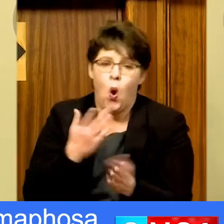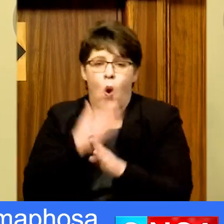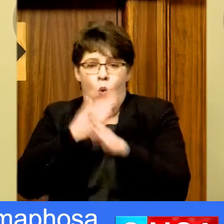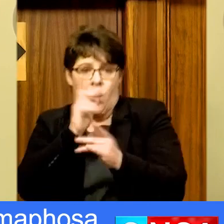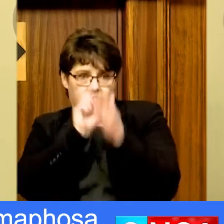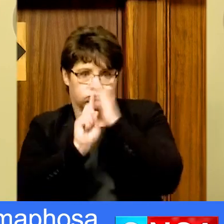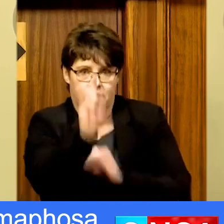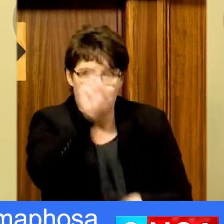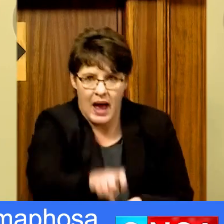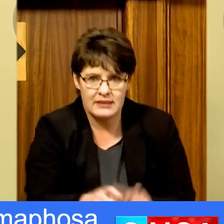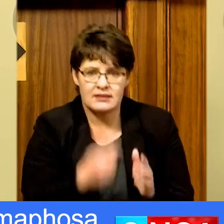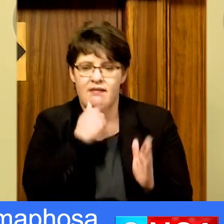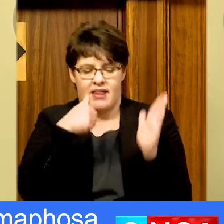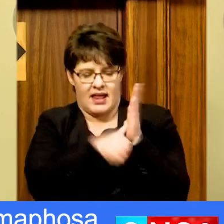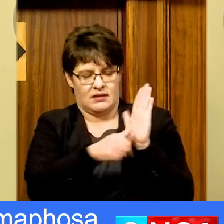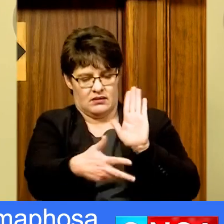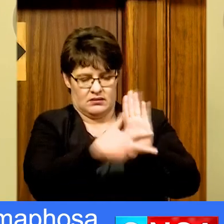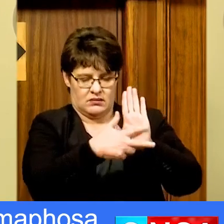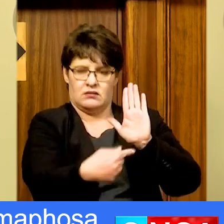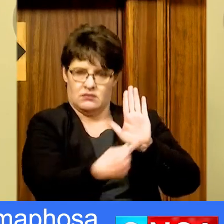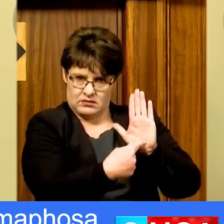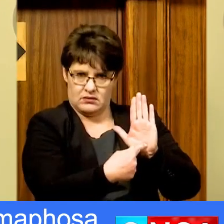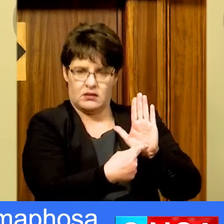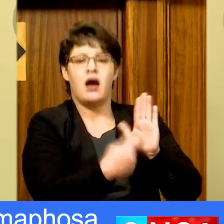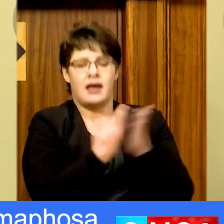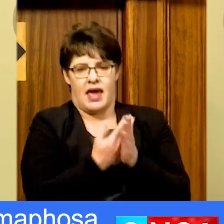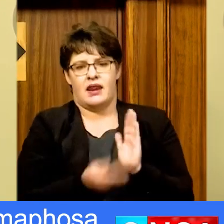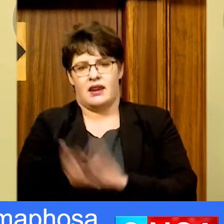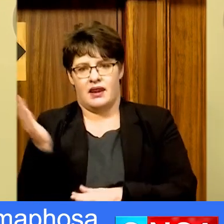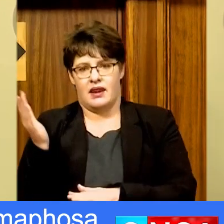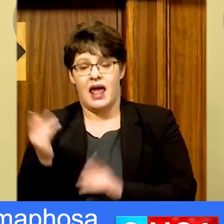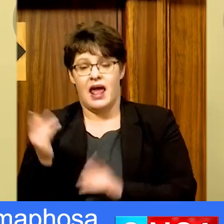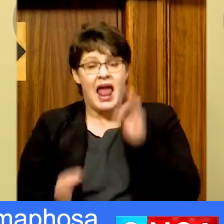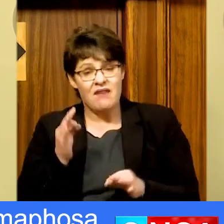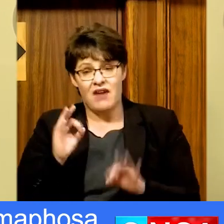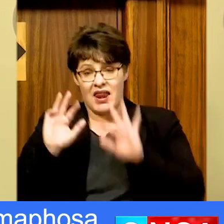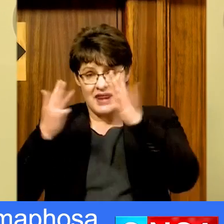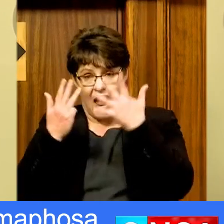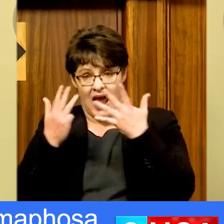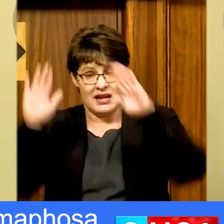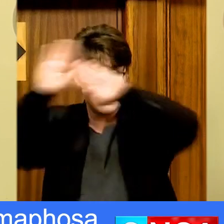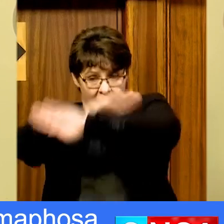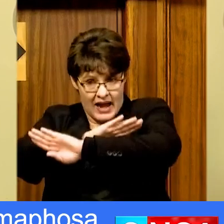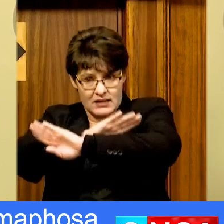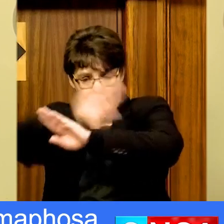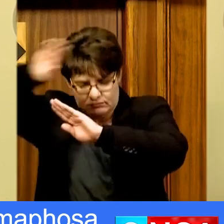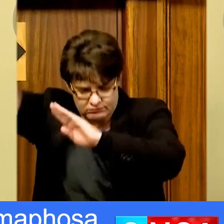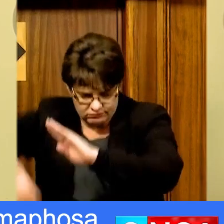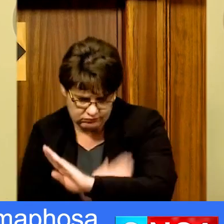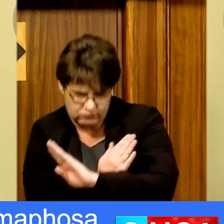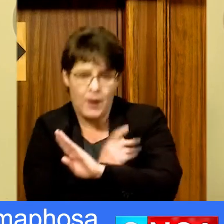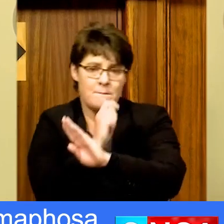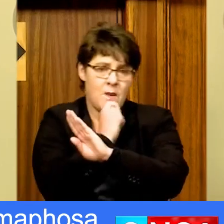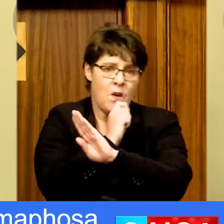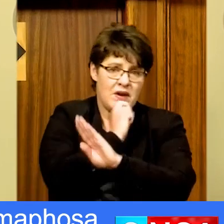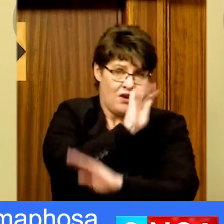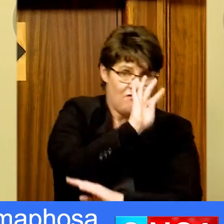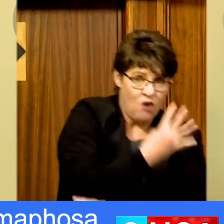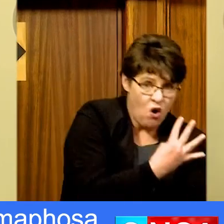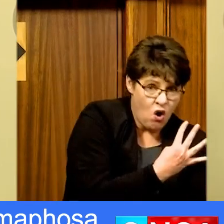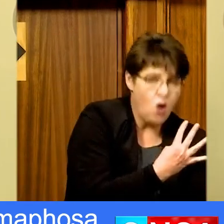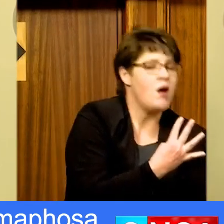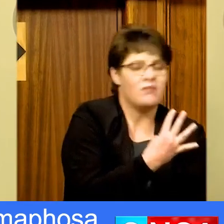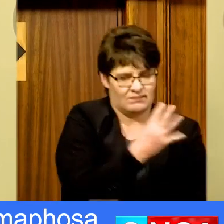time, everyone will be required to remain at home. The curfew will